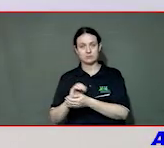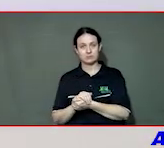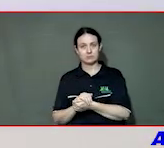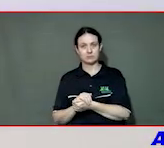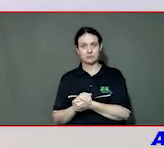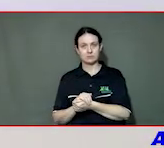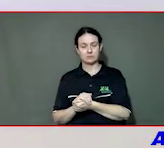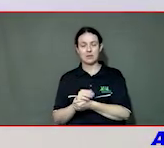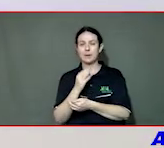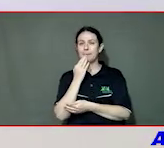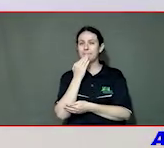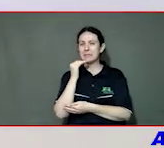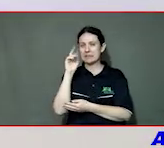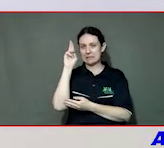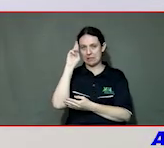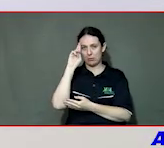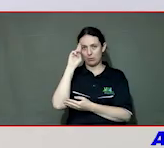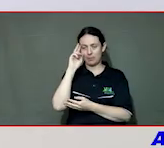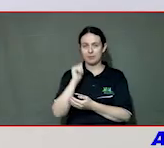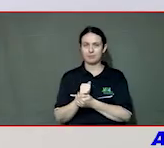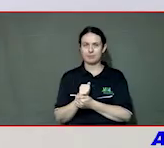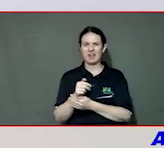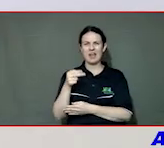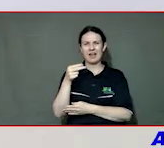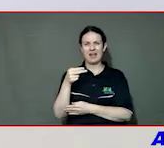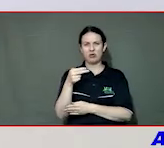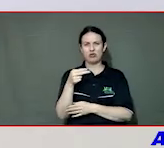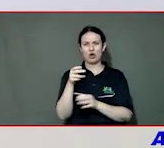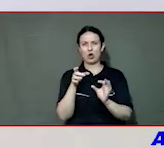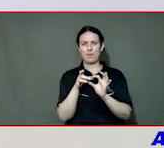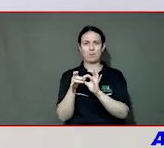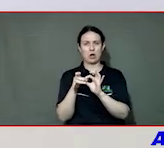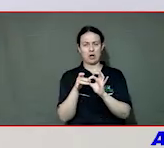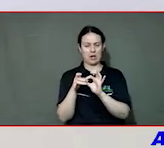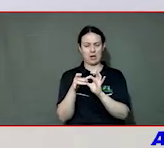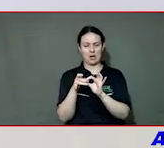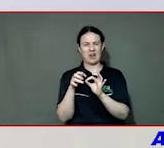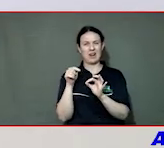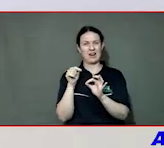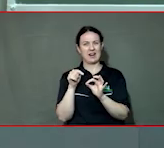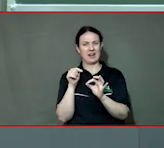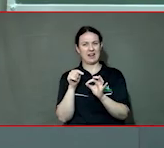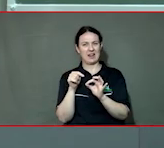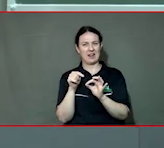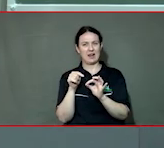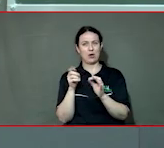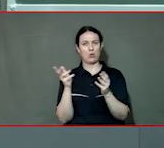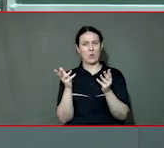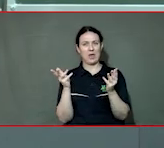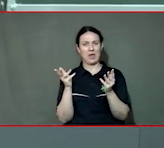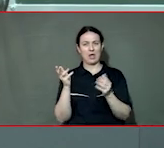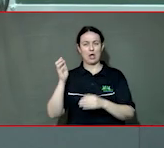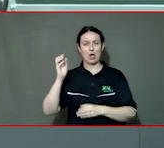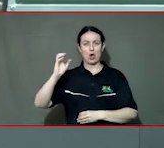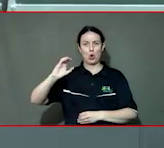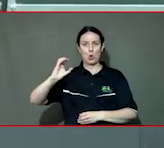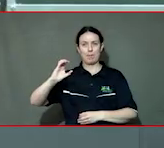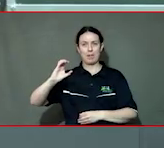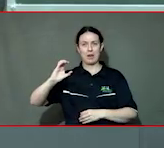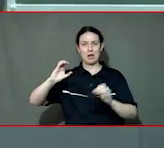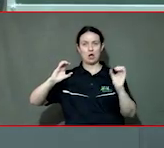And please remember, a hydrogen bond is not between a carbon and